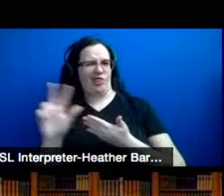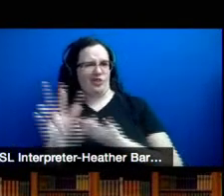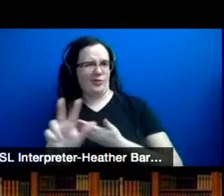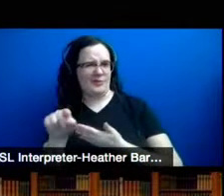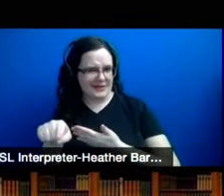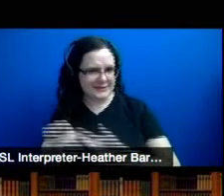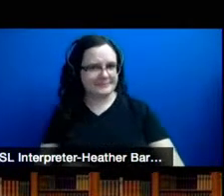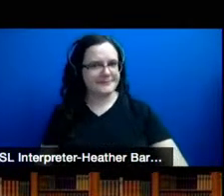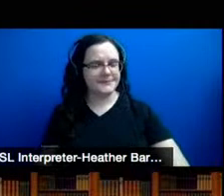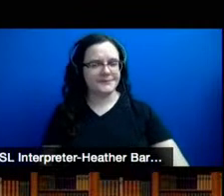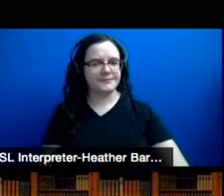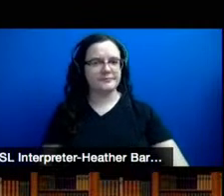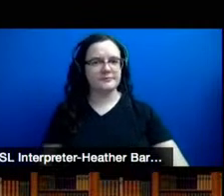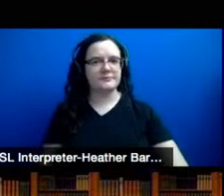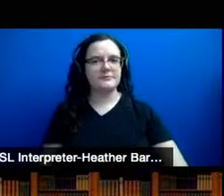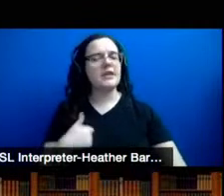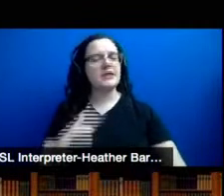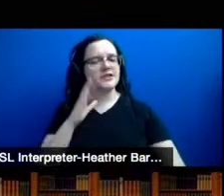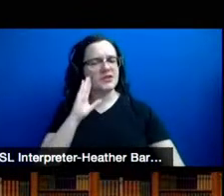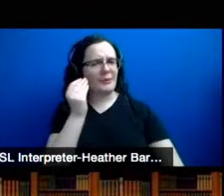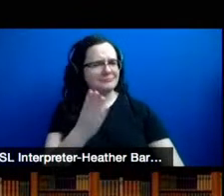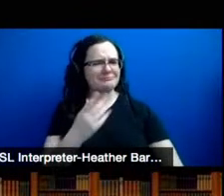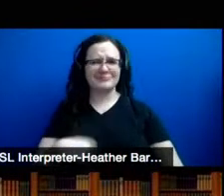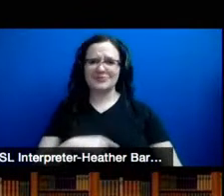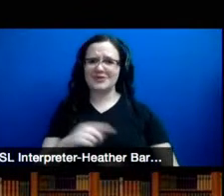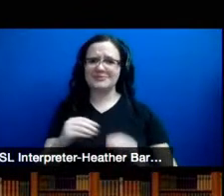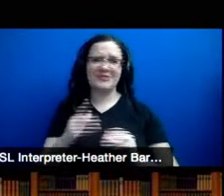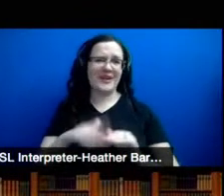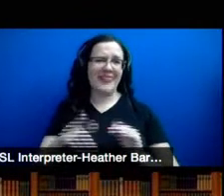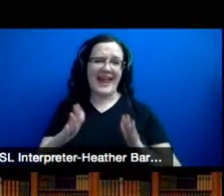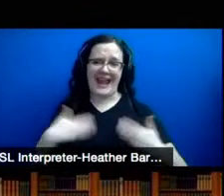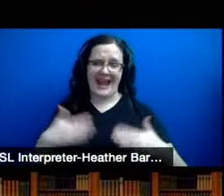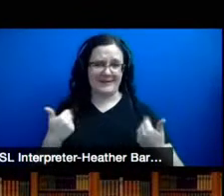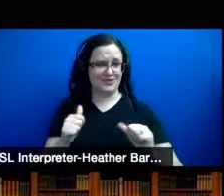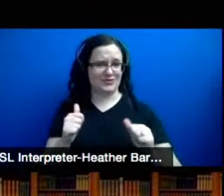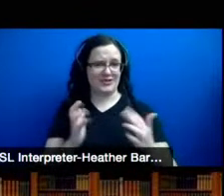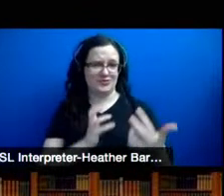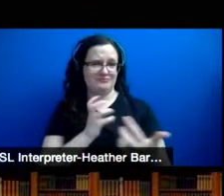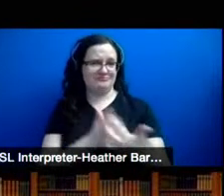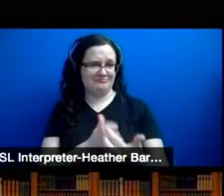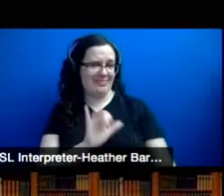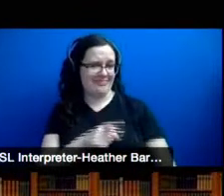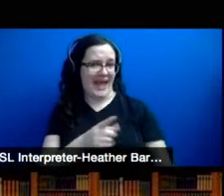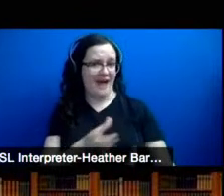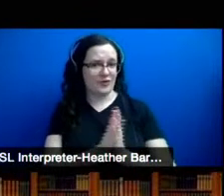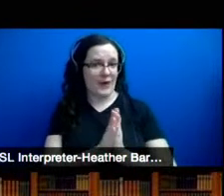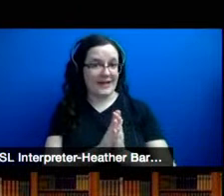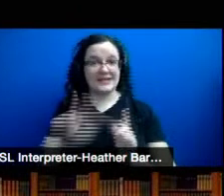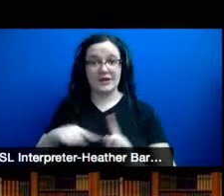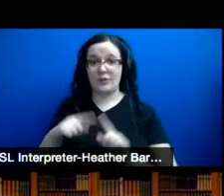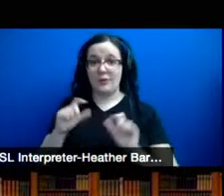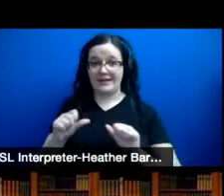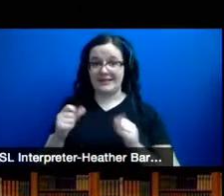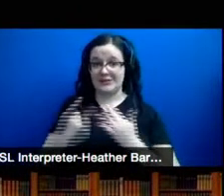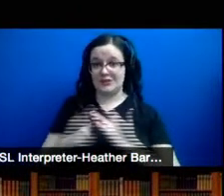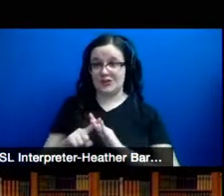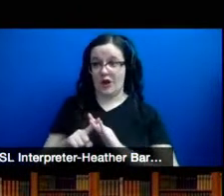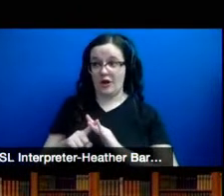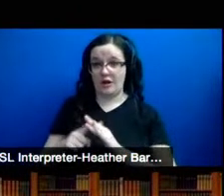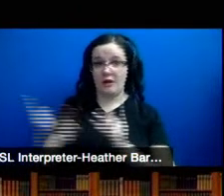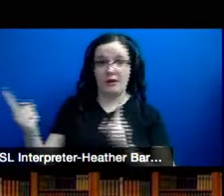is we're more than happy to try to accommodate that request as soon as we can start working with our